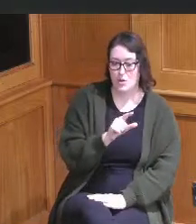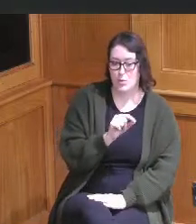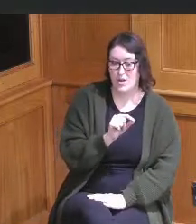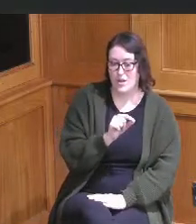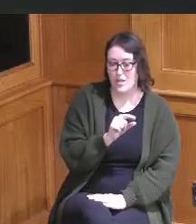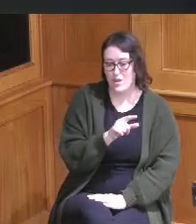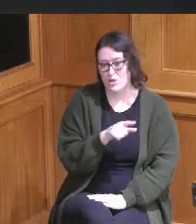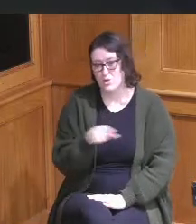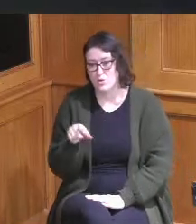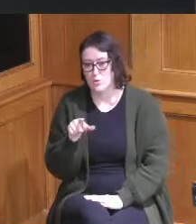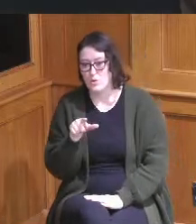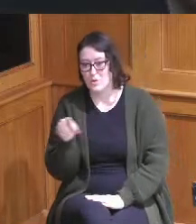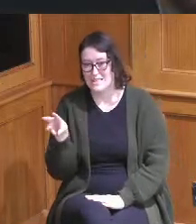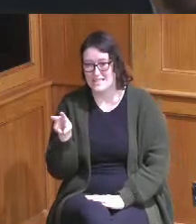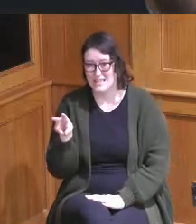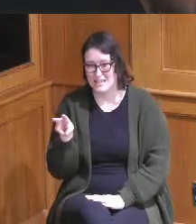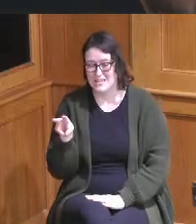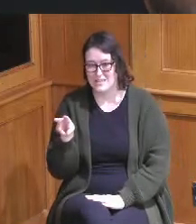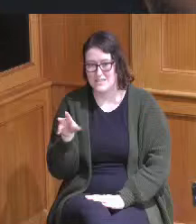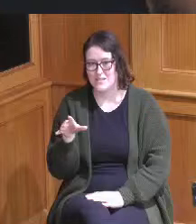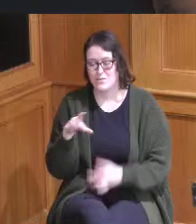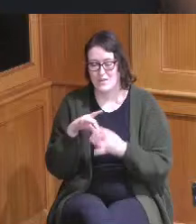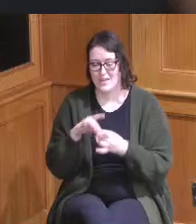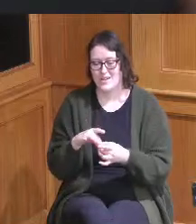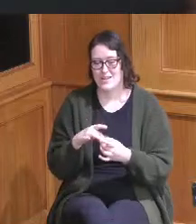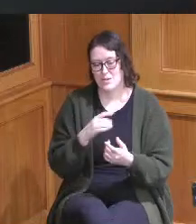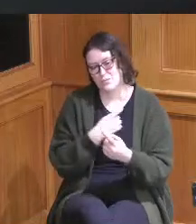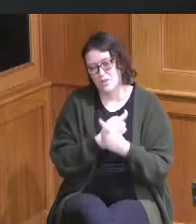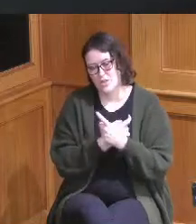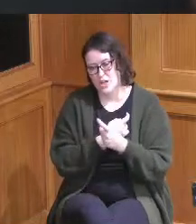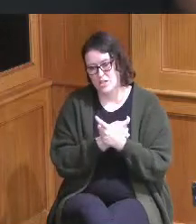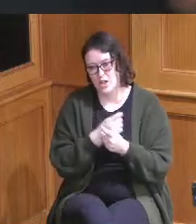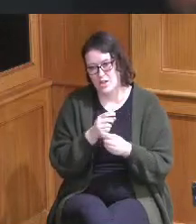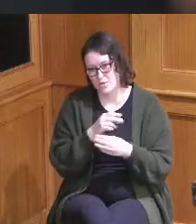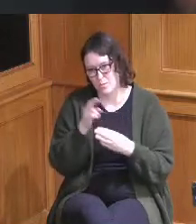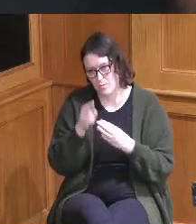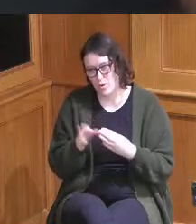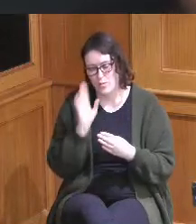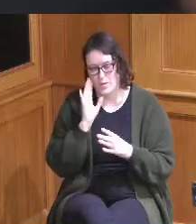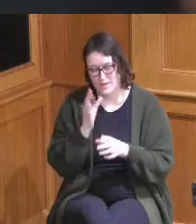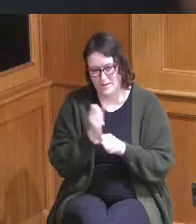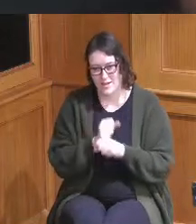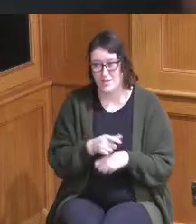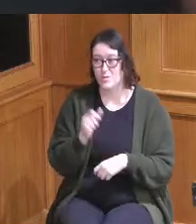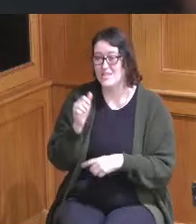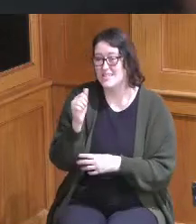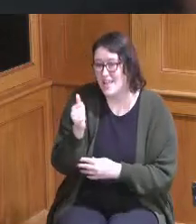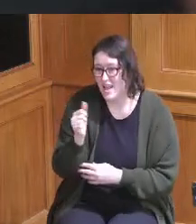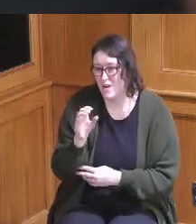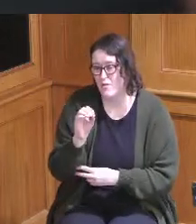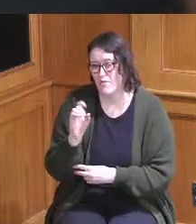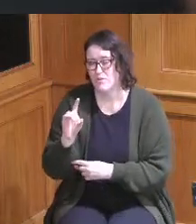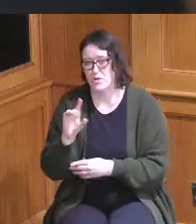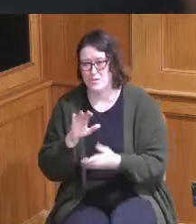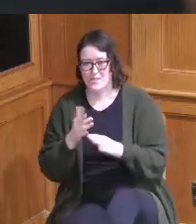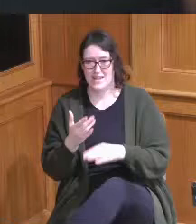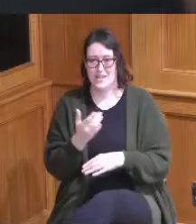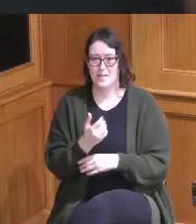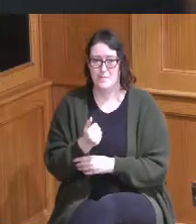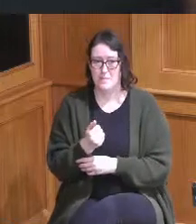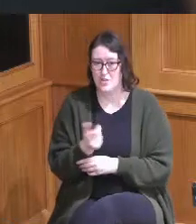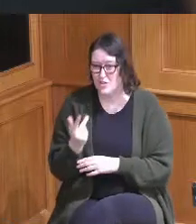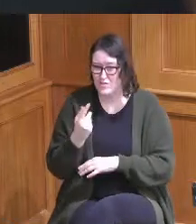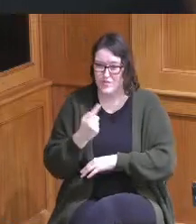26th, pending toxicology information. So we have 10 reported overdose deaths in this community in the last few